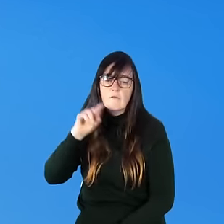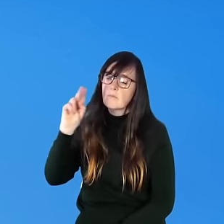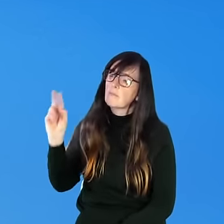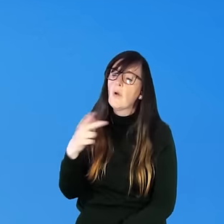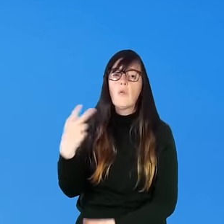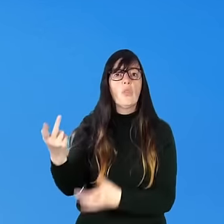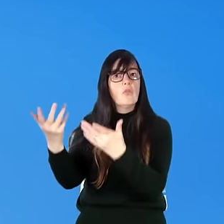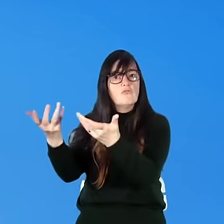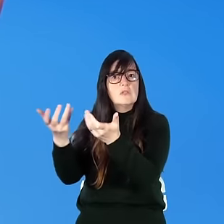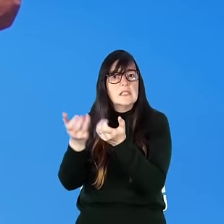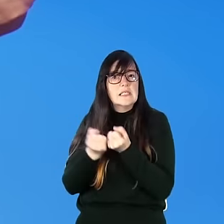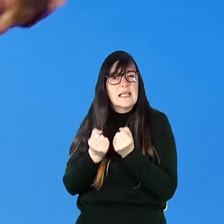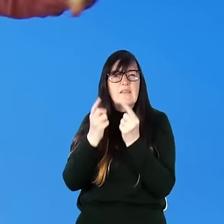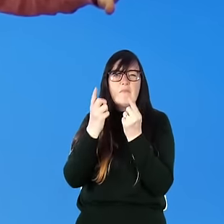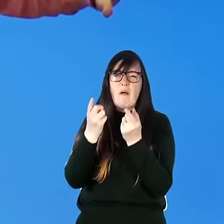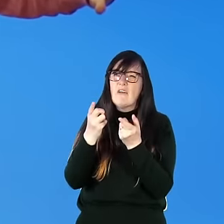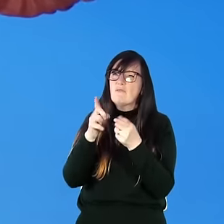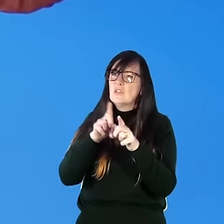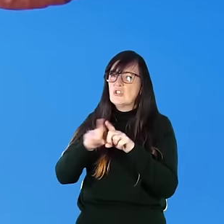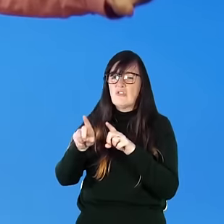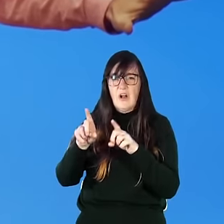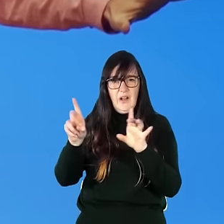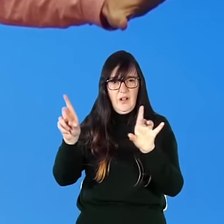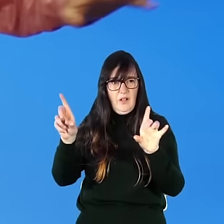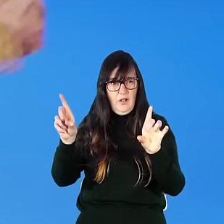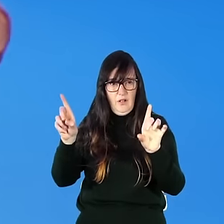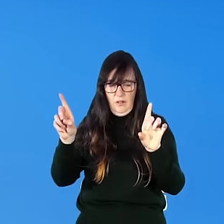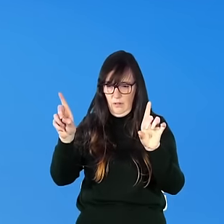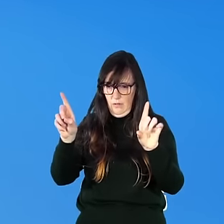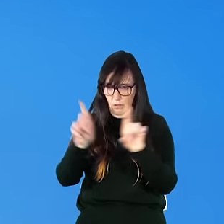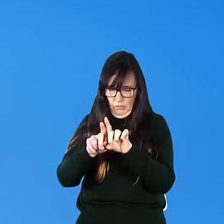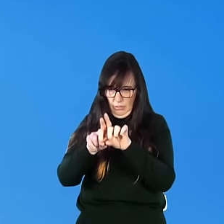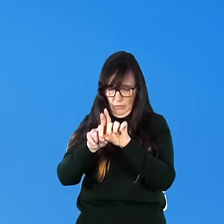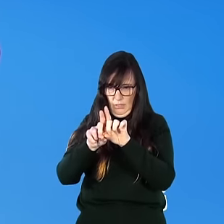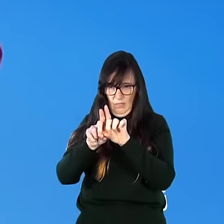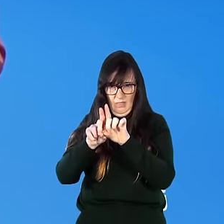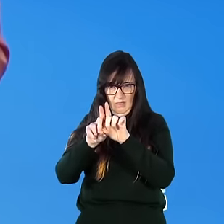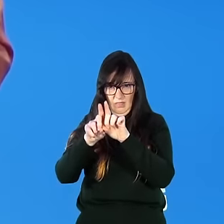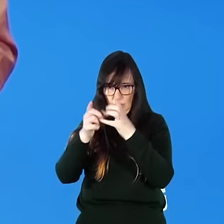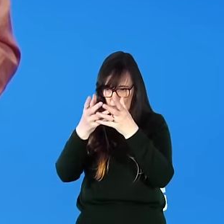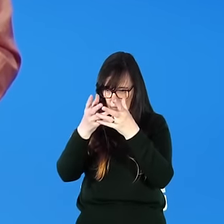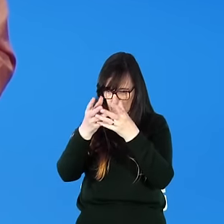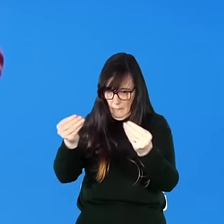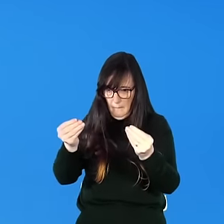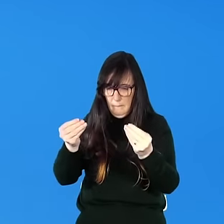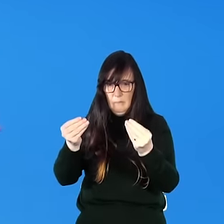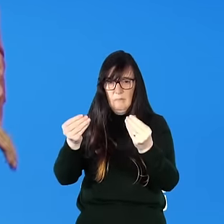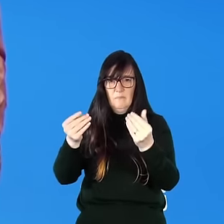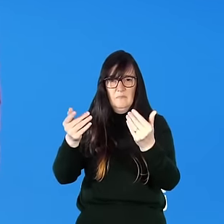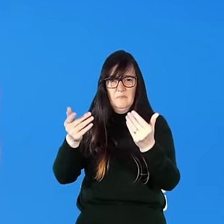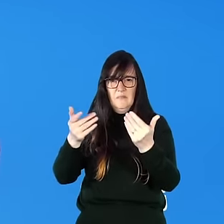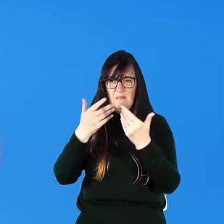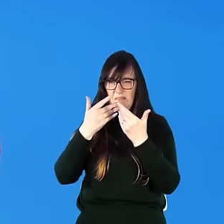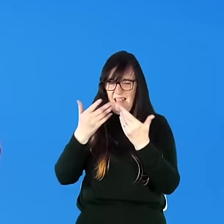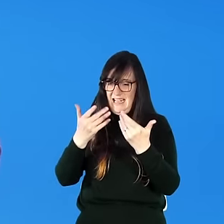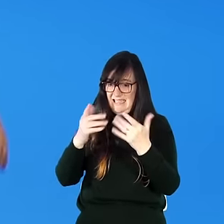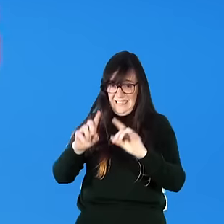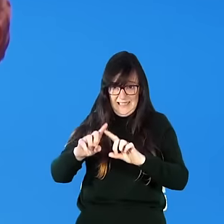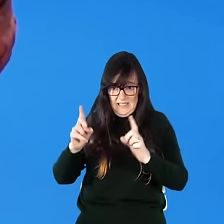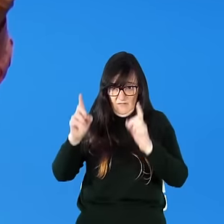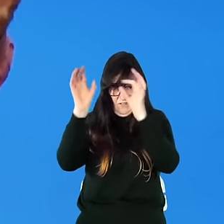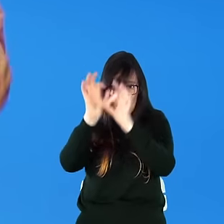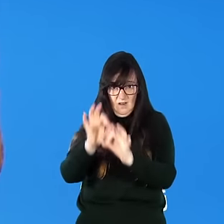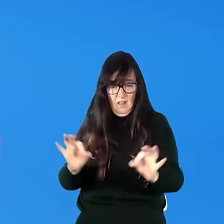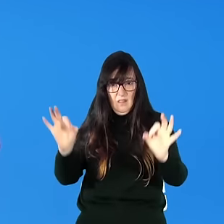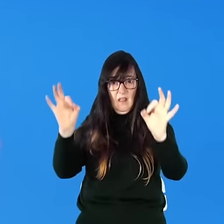But if we try and flatten out maleness and femaleness and say there is no difference